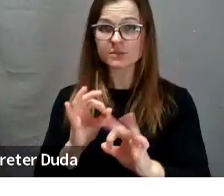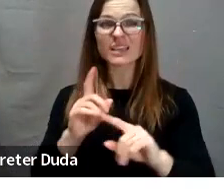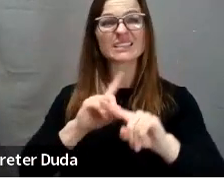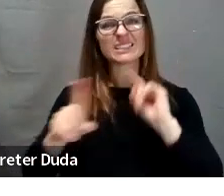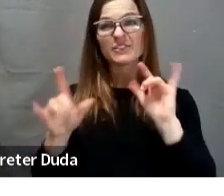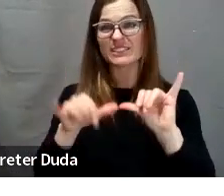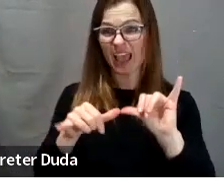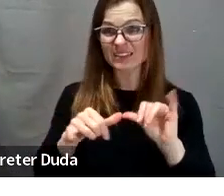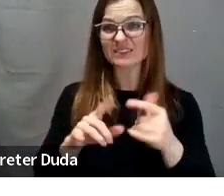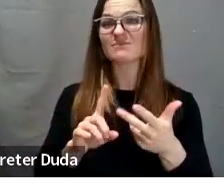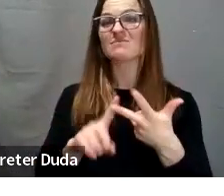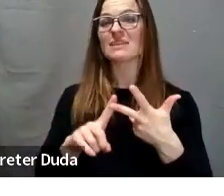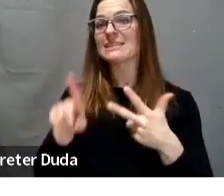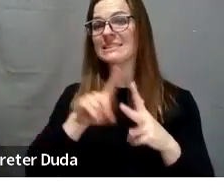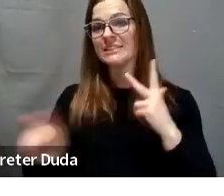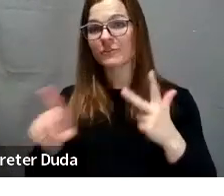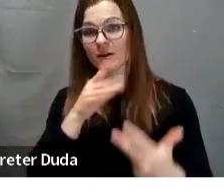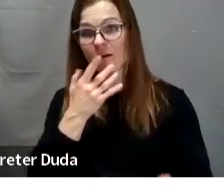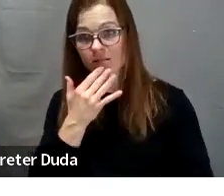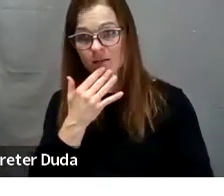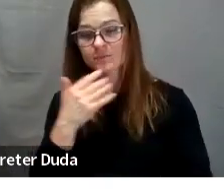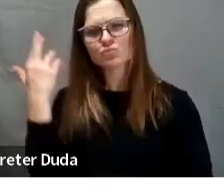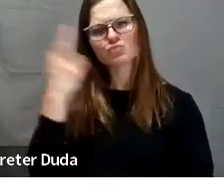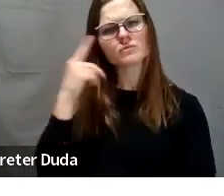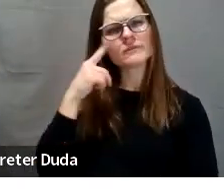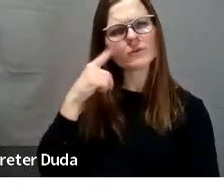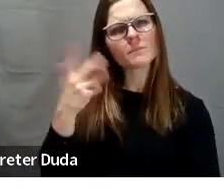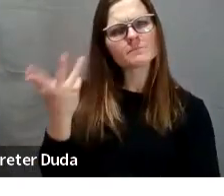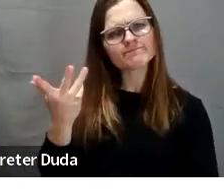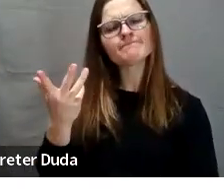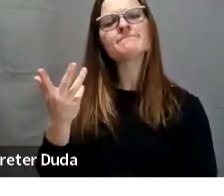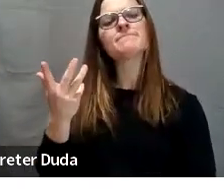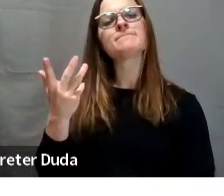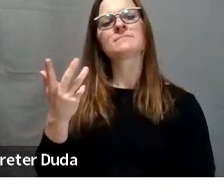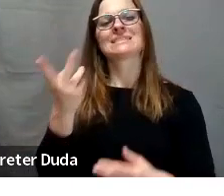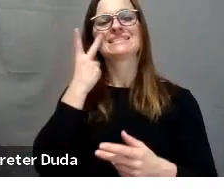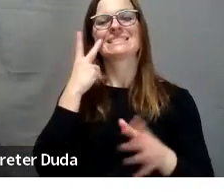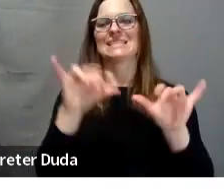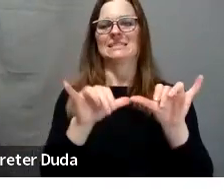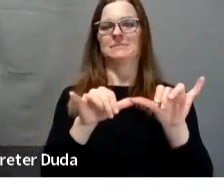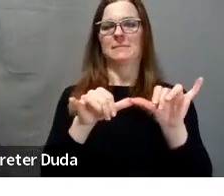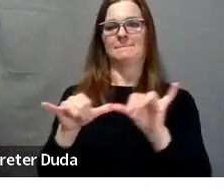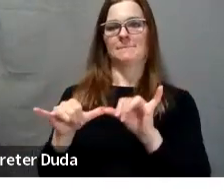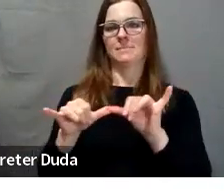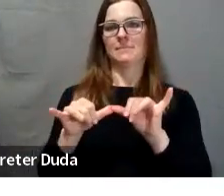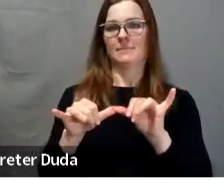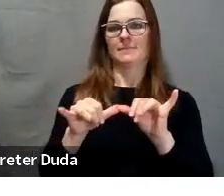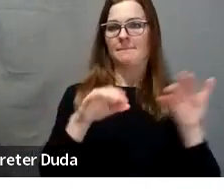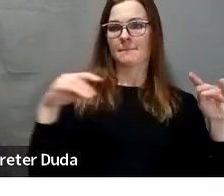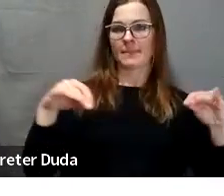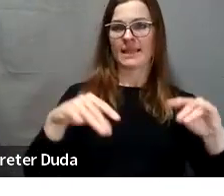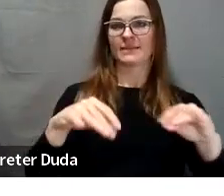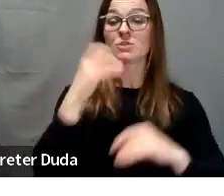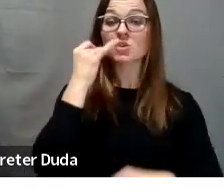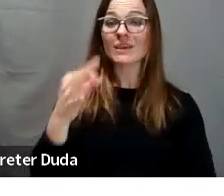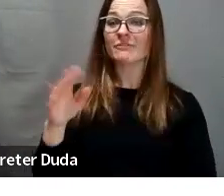what the holes are for is for indication on how far to plant your seeds. So let's say if we're going to